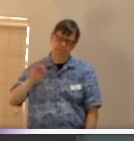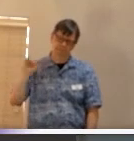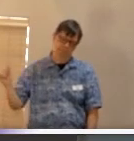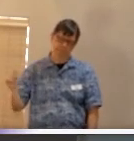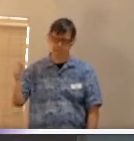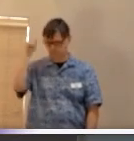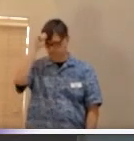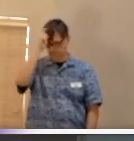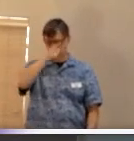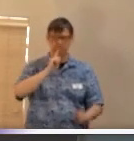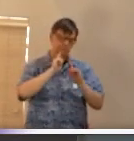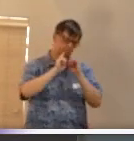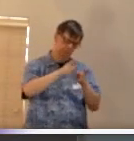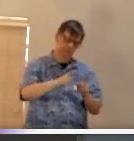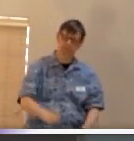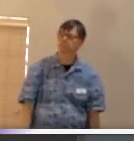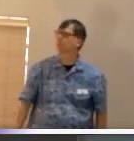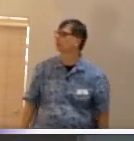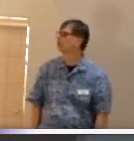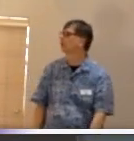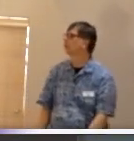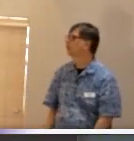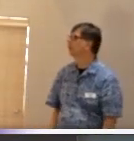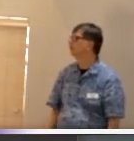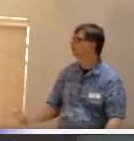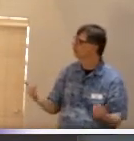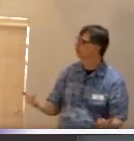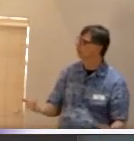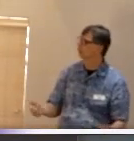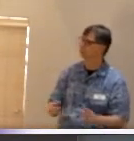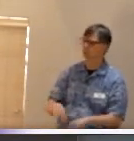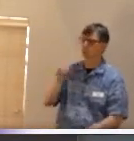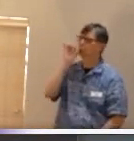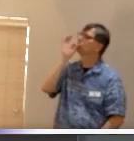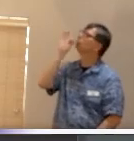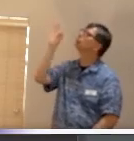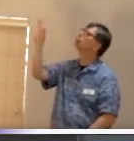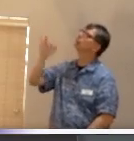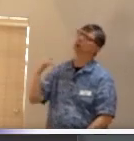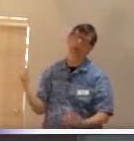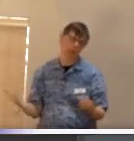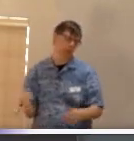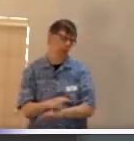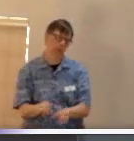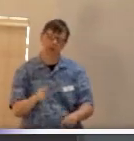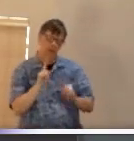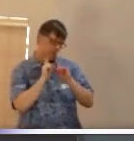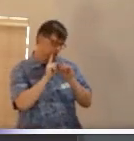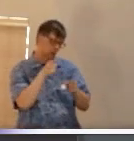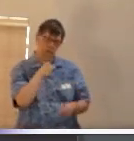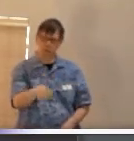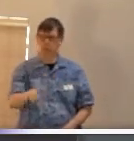said someone came to him and he wanted to quit smoking. And he said, well, I'm not going to tell you to quit